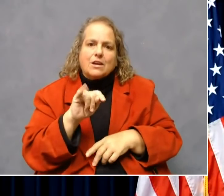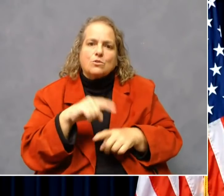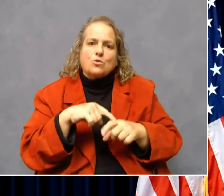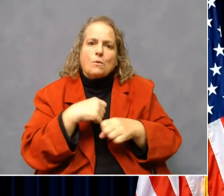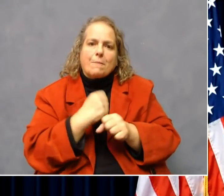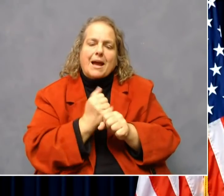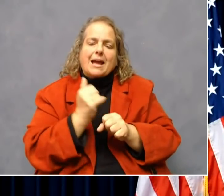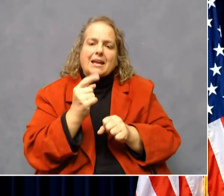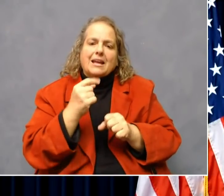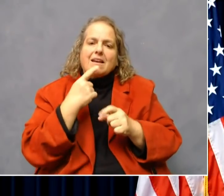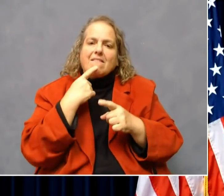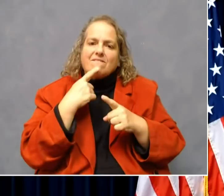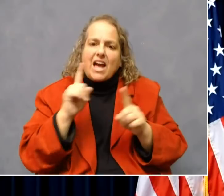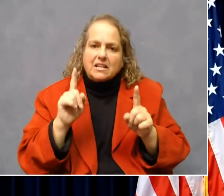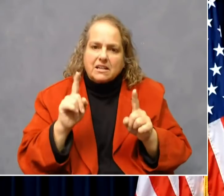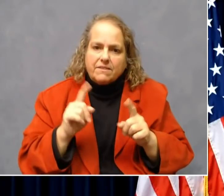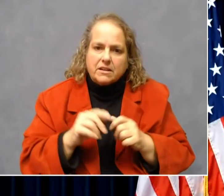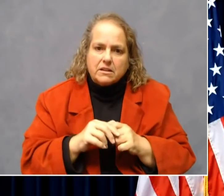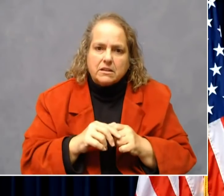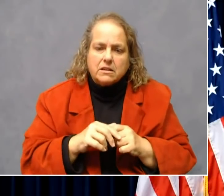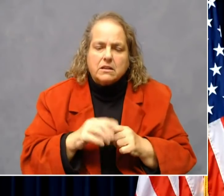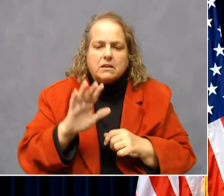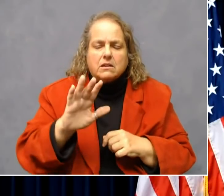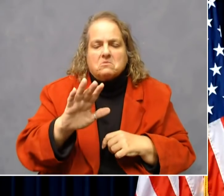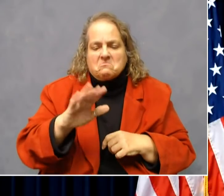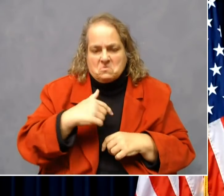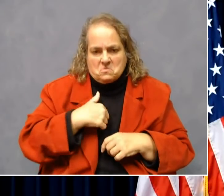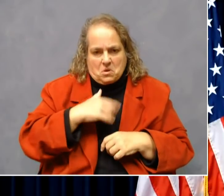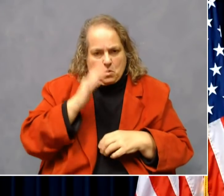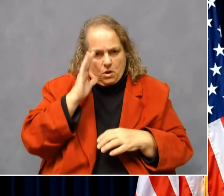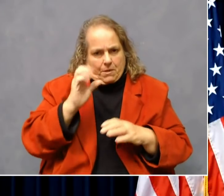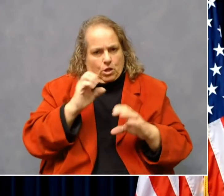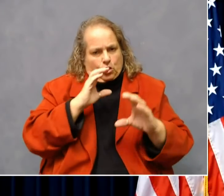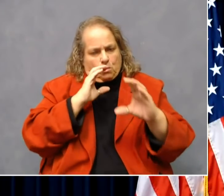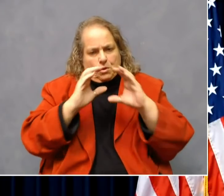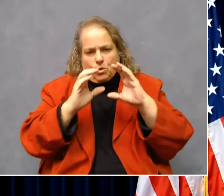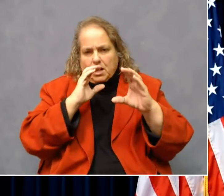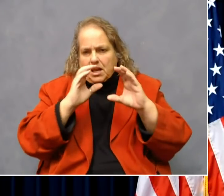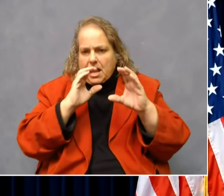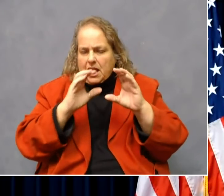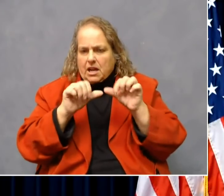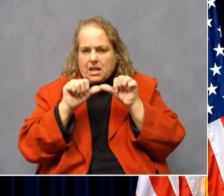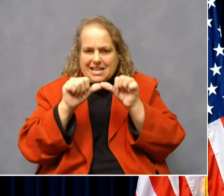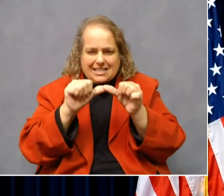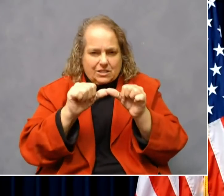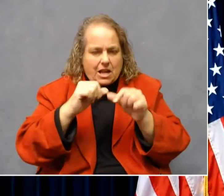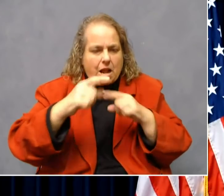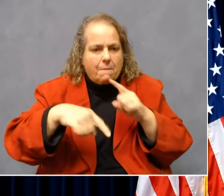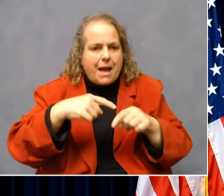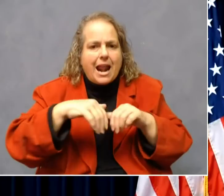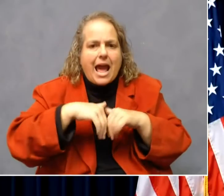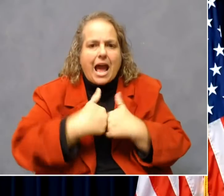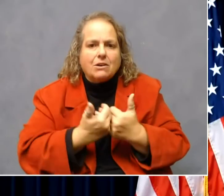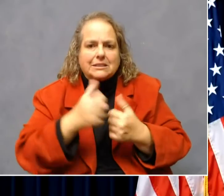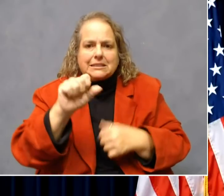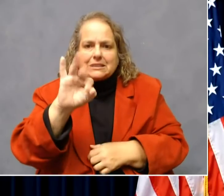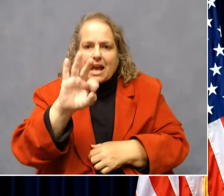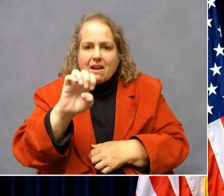We're going to be communicating as we go about the safety of the vaccine. I'm certainly going to show people that I trust it